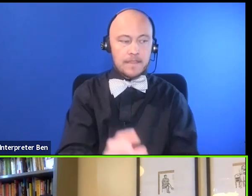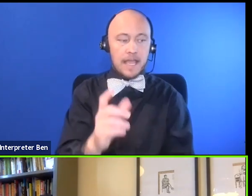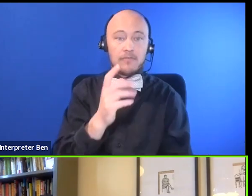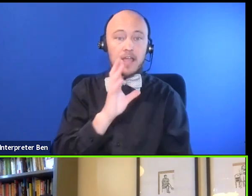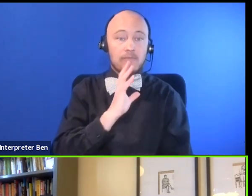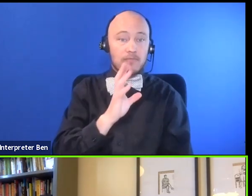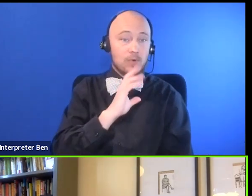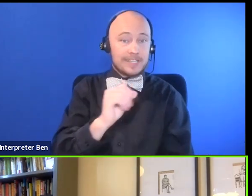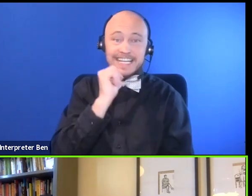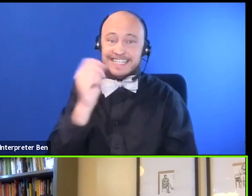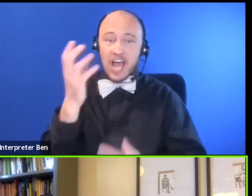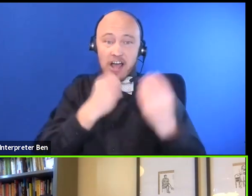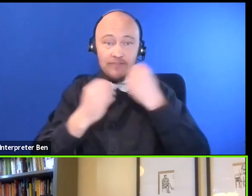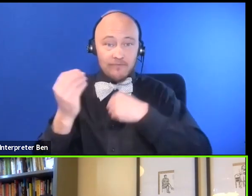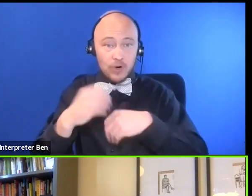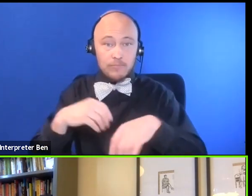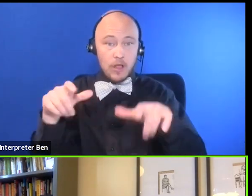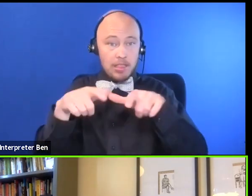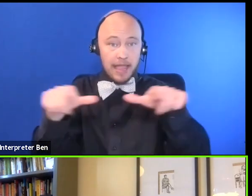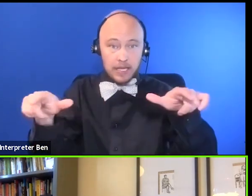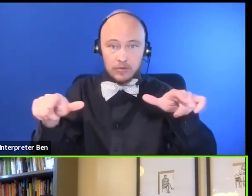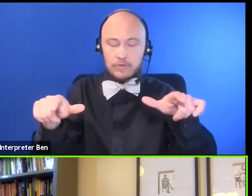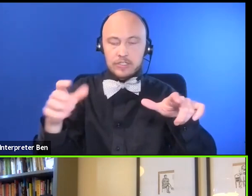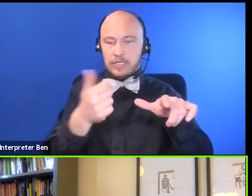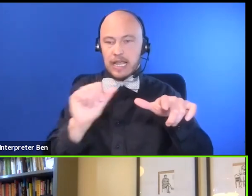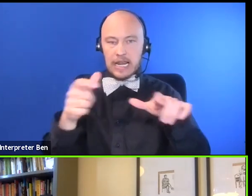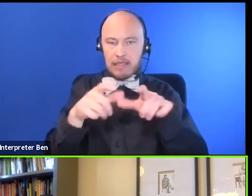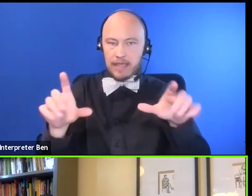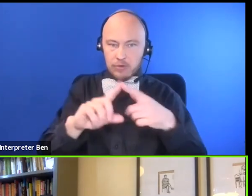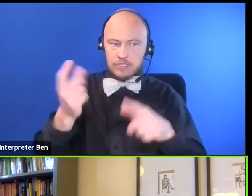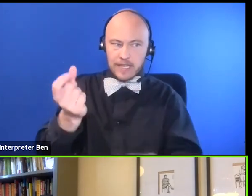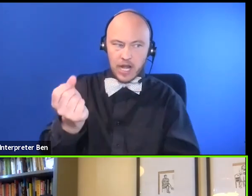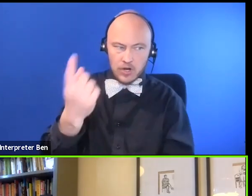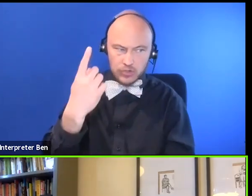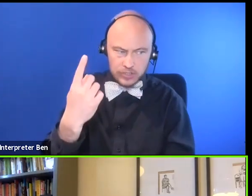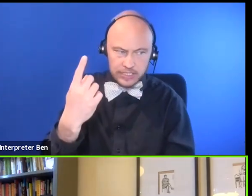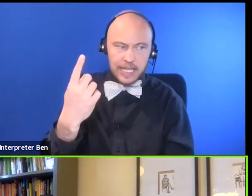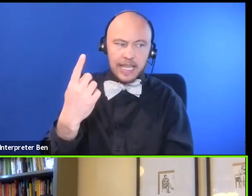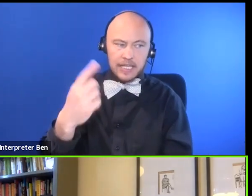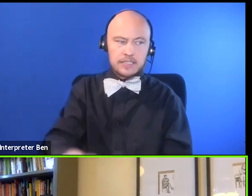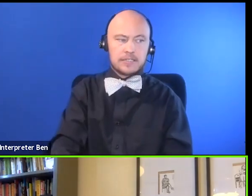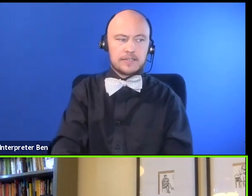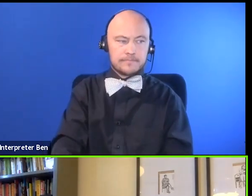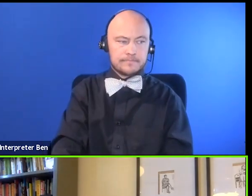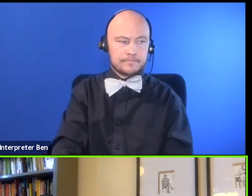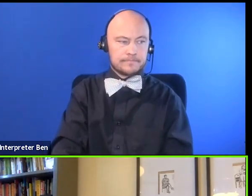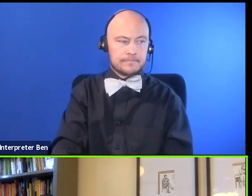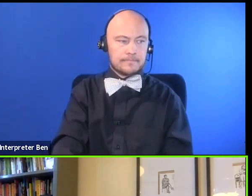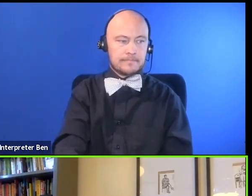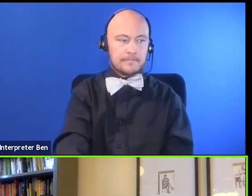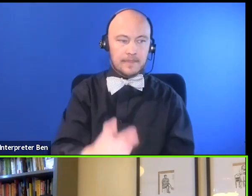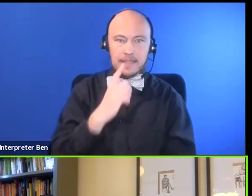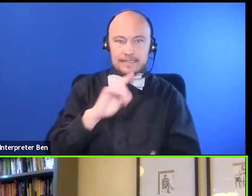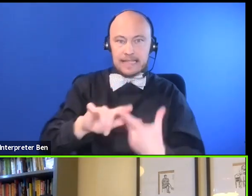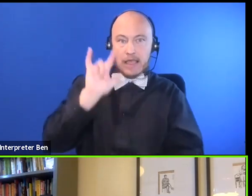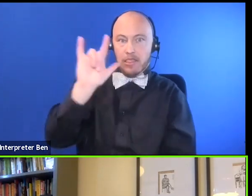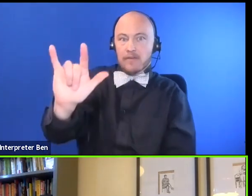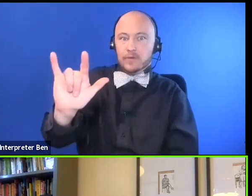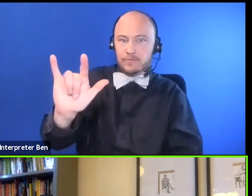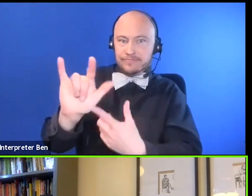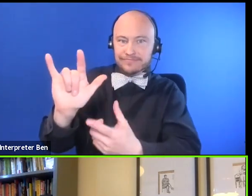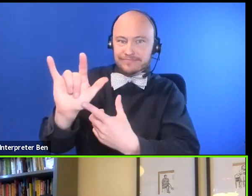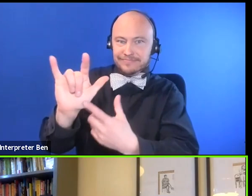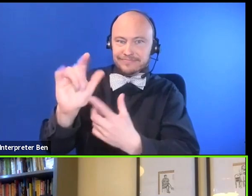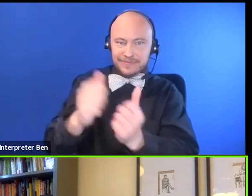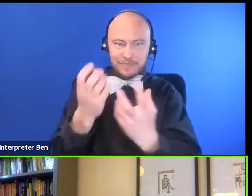only language that I ever sort of understand, you know, I love you. Mm-hmm. You know,